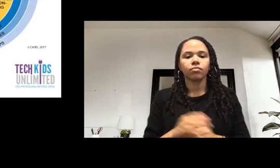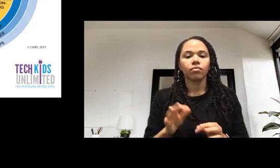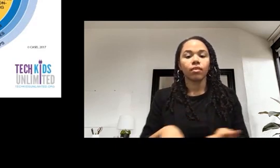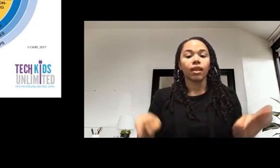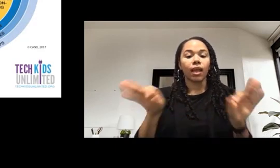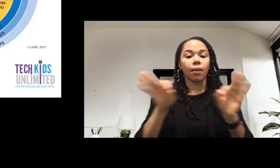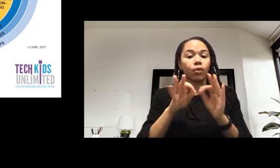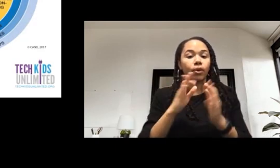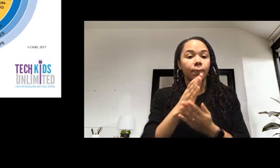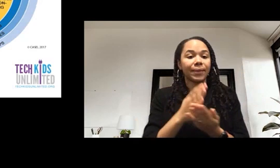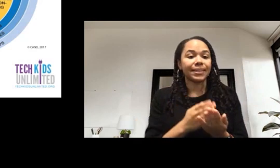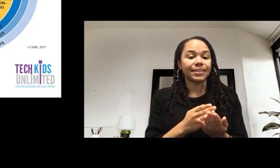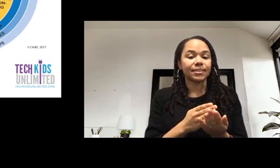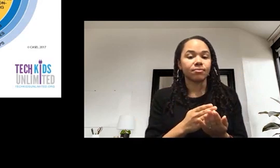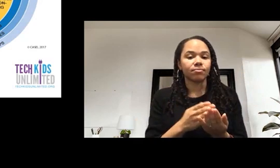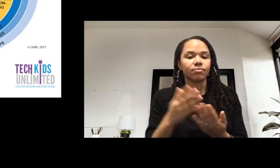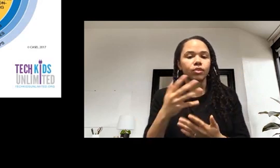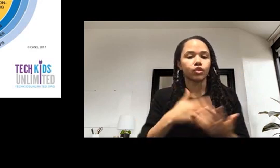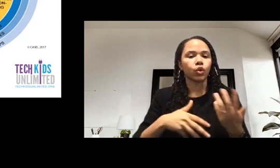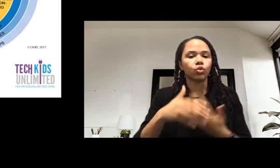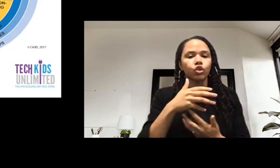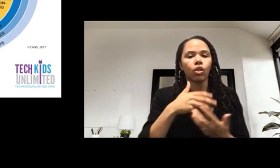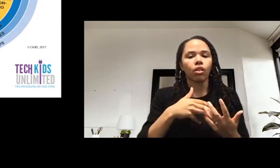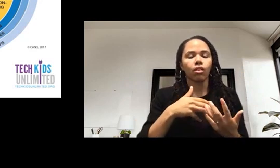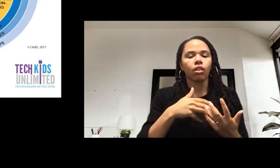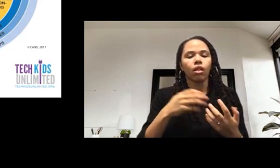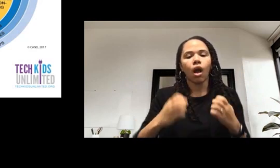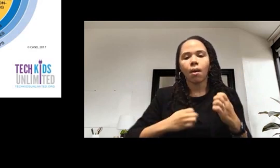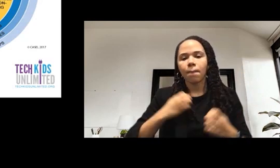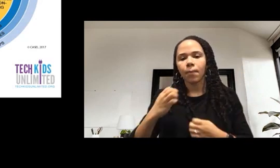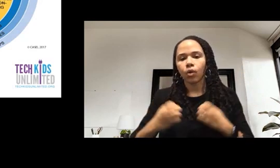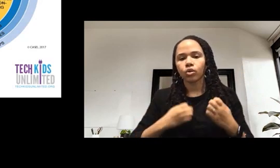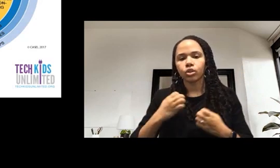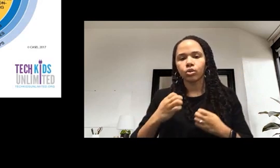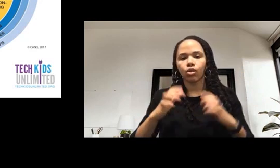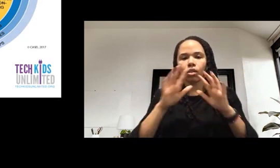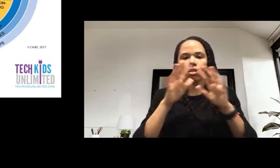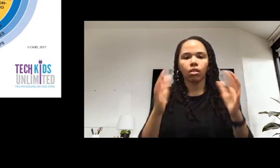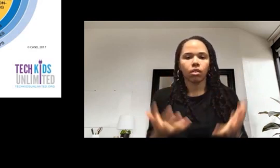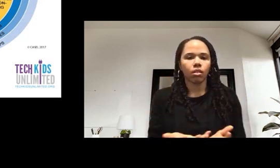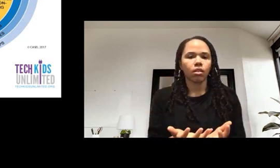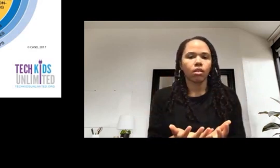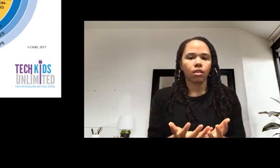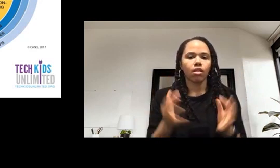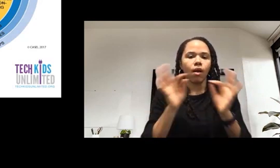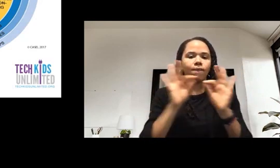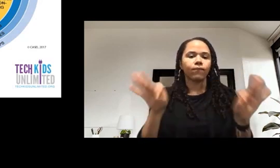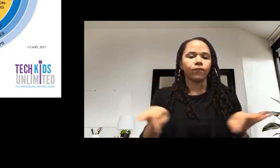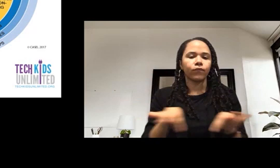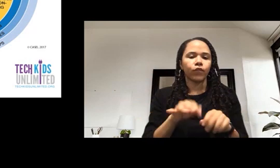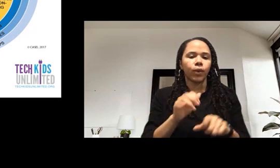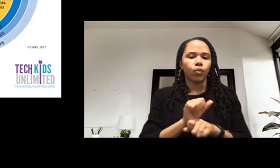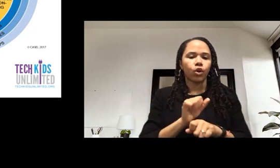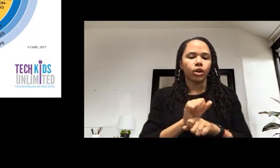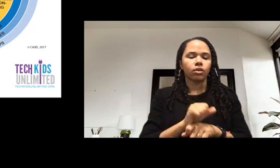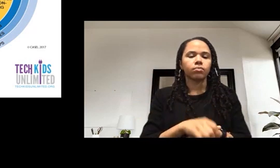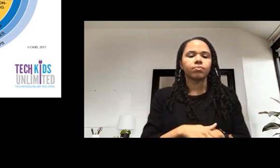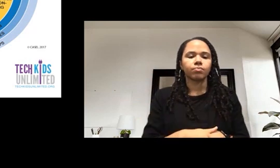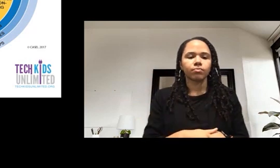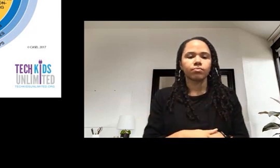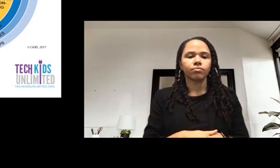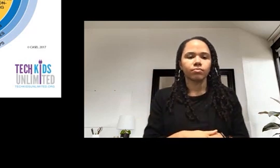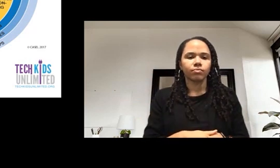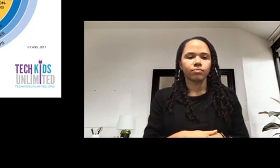is the social emotional CASEL framework. This is the Collaborative for Academic, Social,